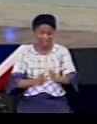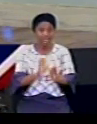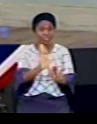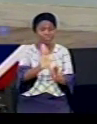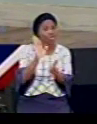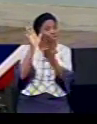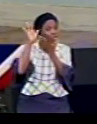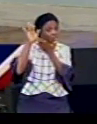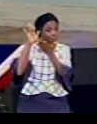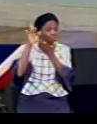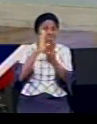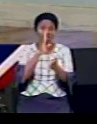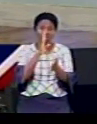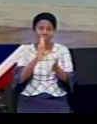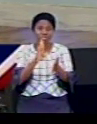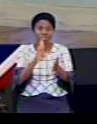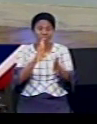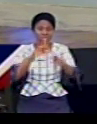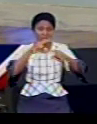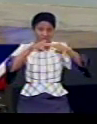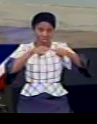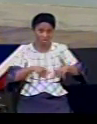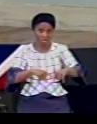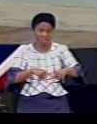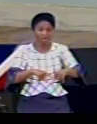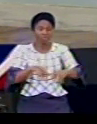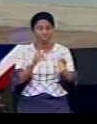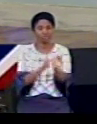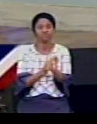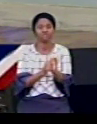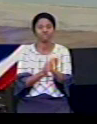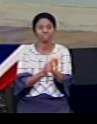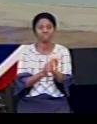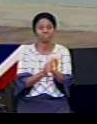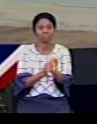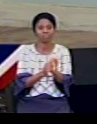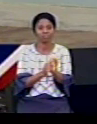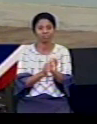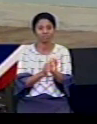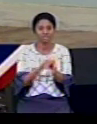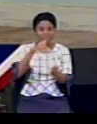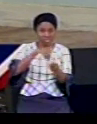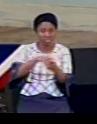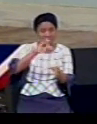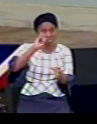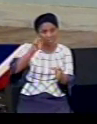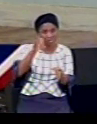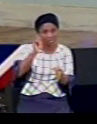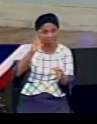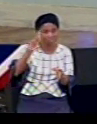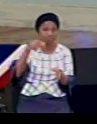be based on that. Look at Jeremiah